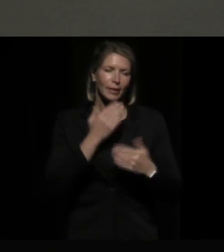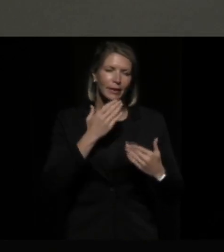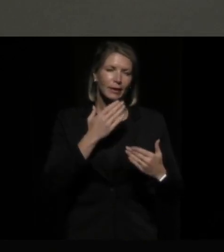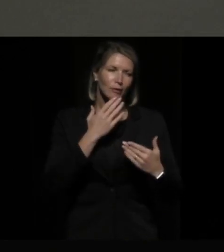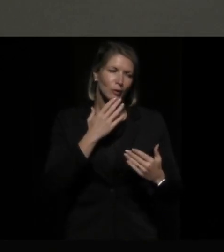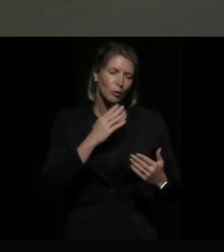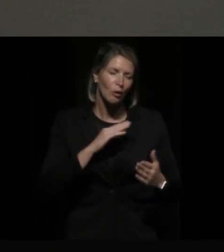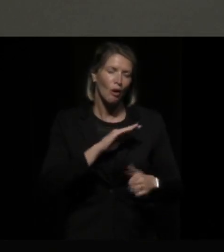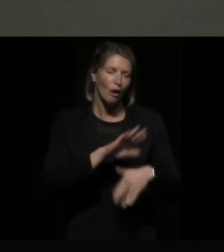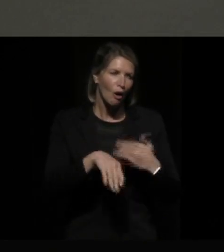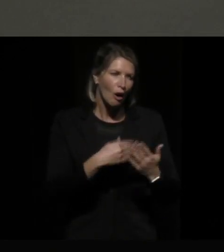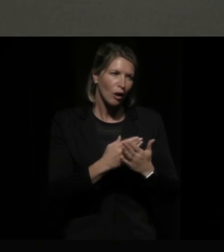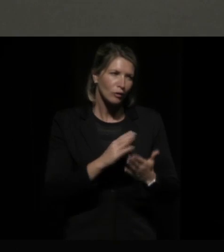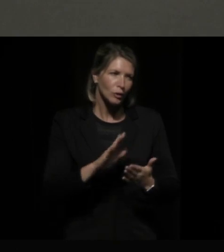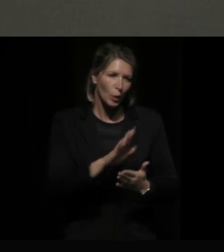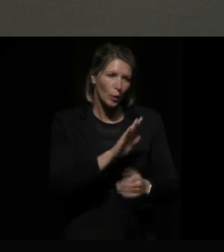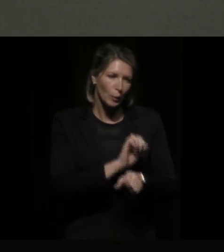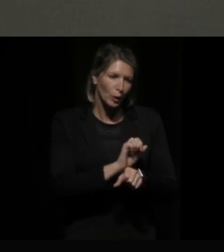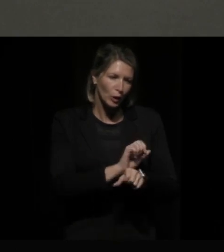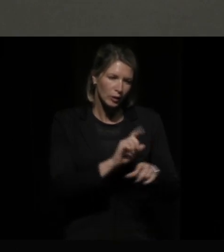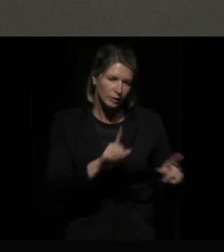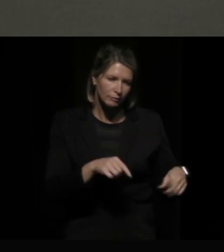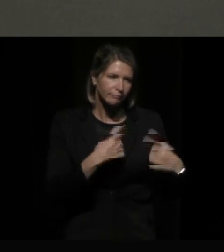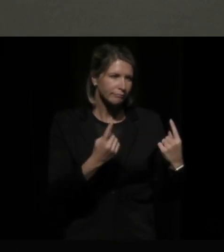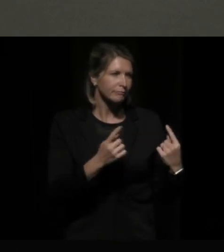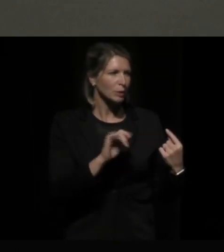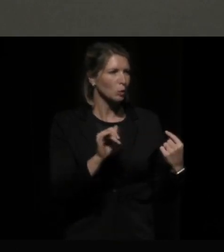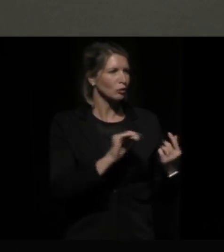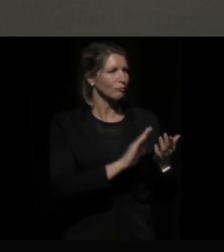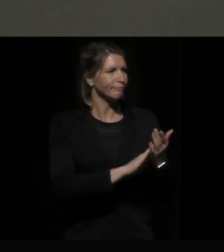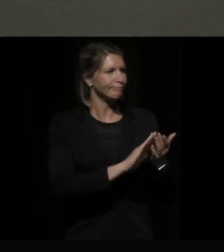heartfelt thank you and applaud.